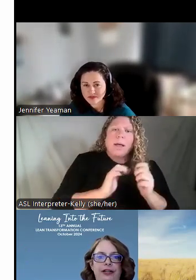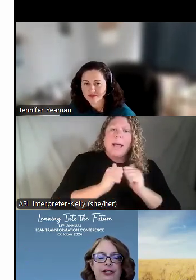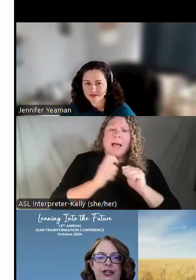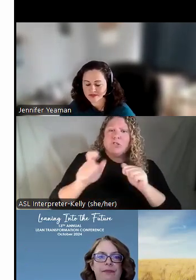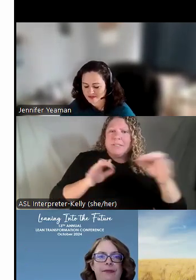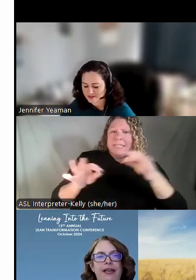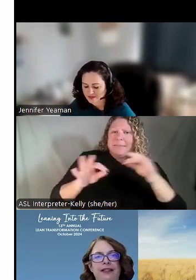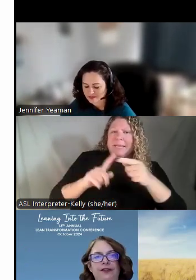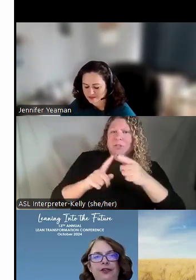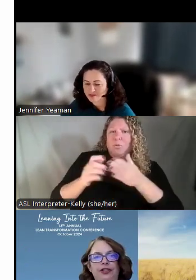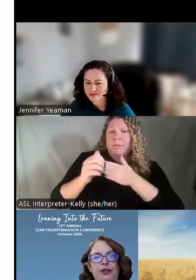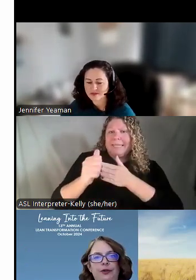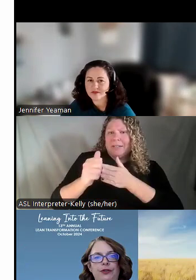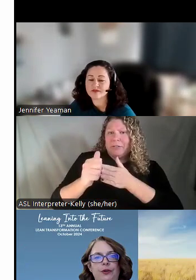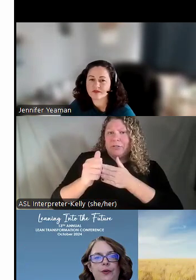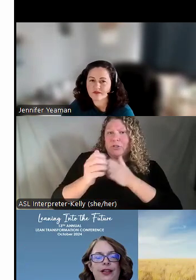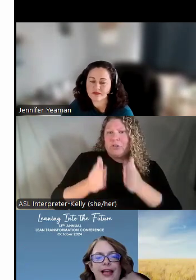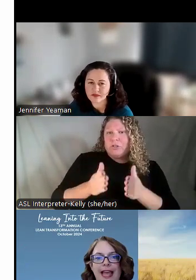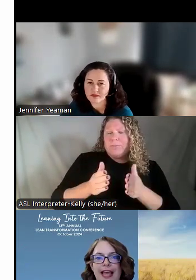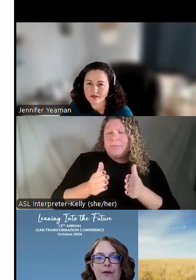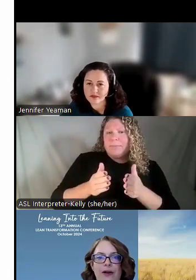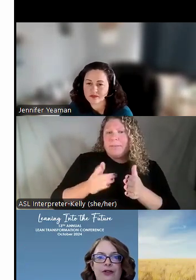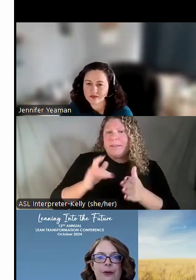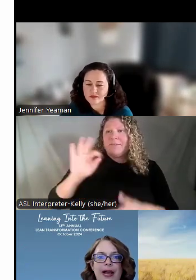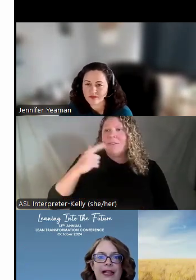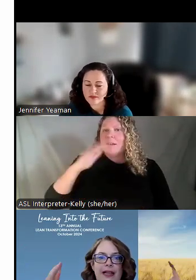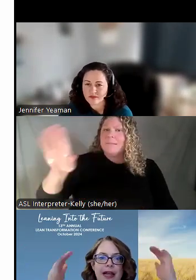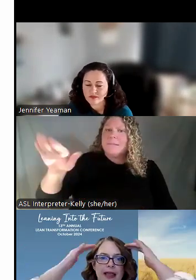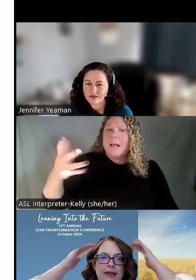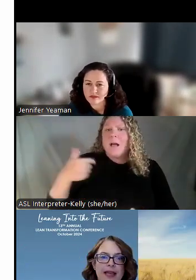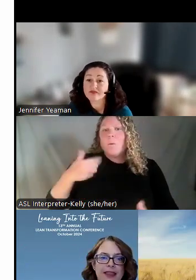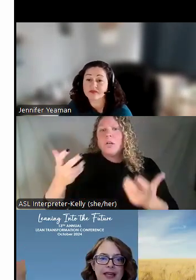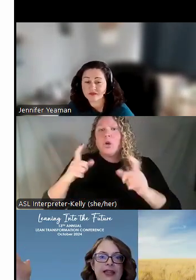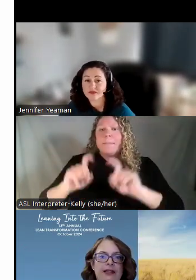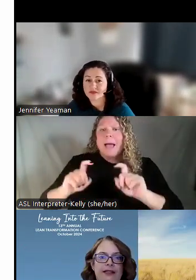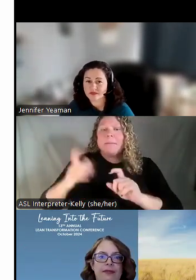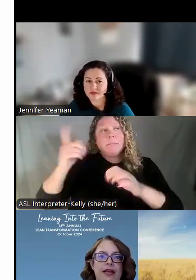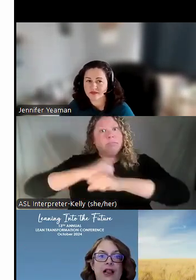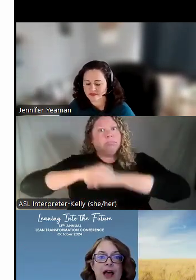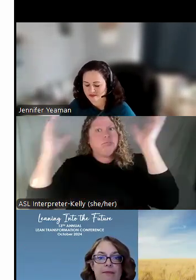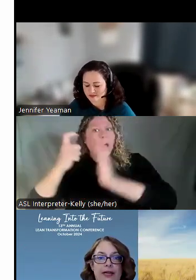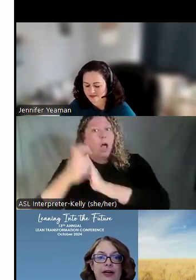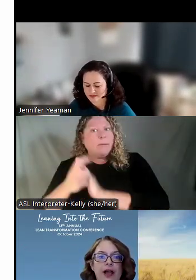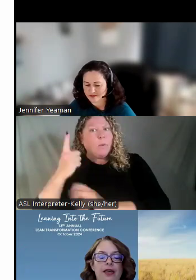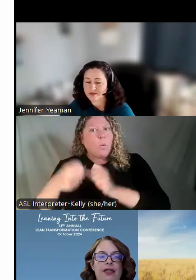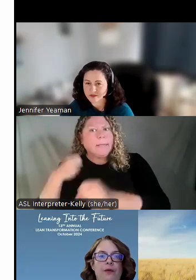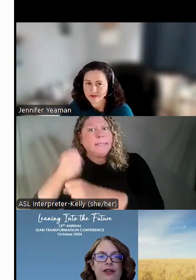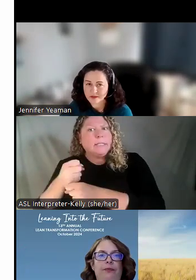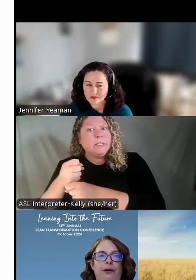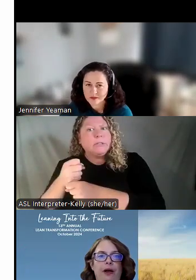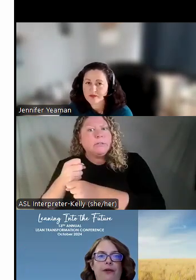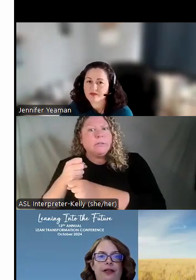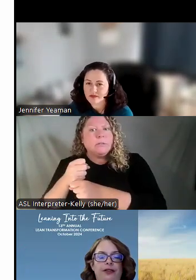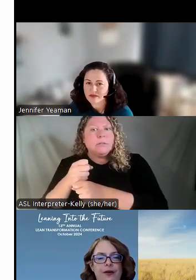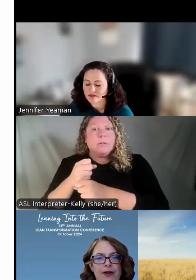your leadership? Because if you just use the word like, hey, I want to do a pilot, they might think that it's something a lot bigger than what